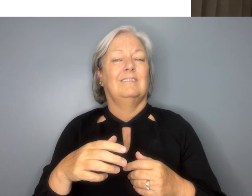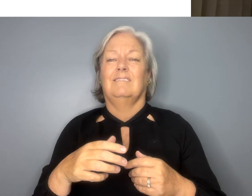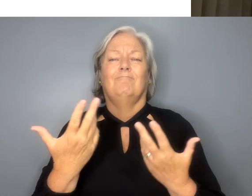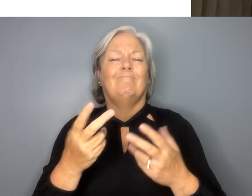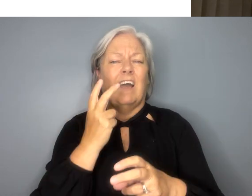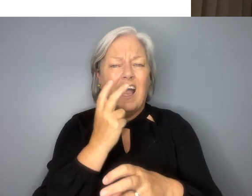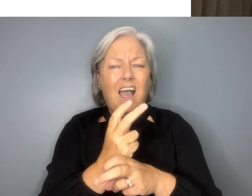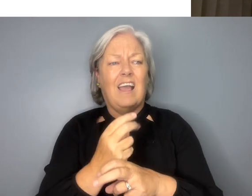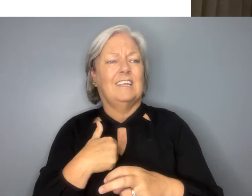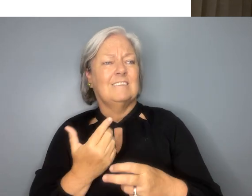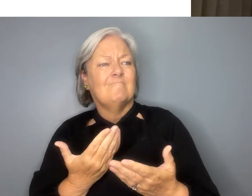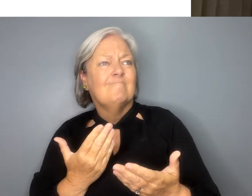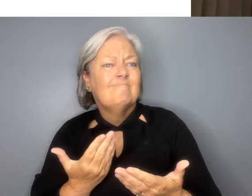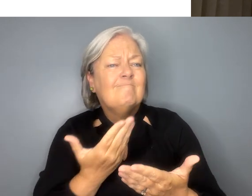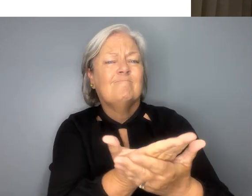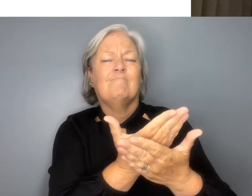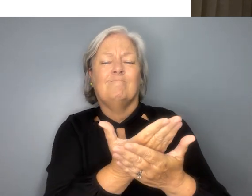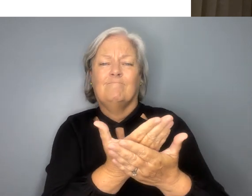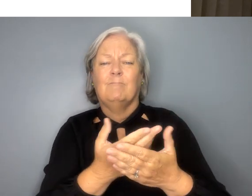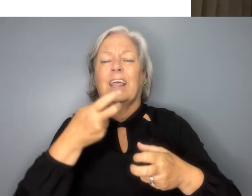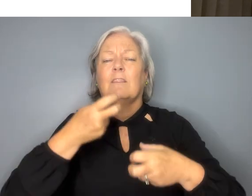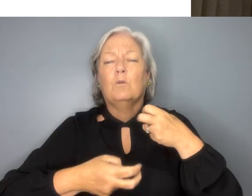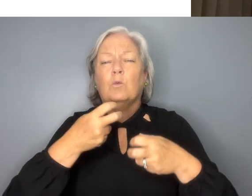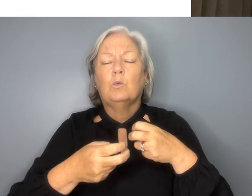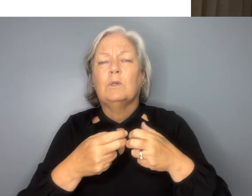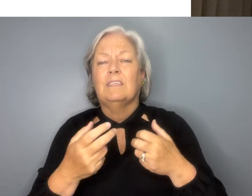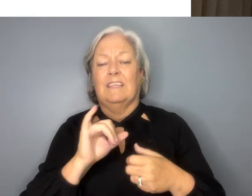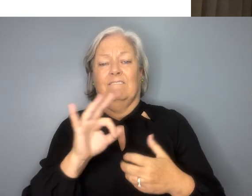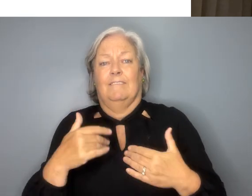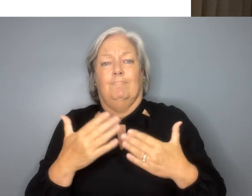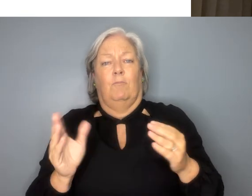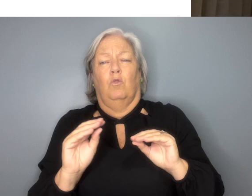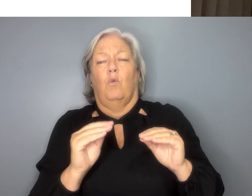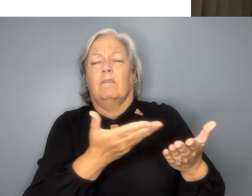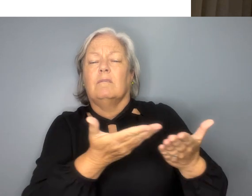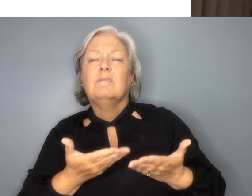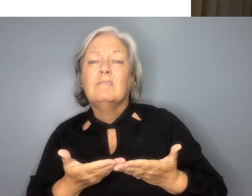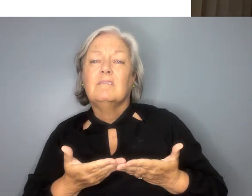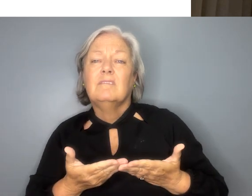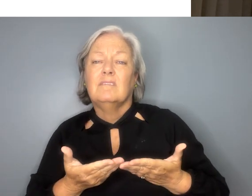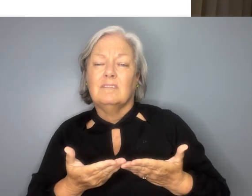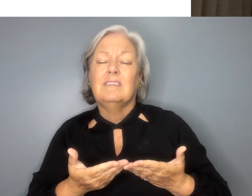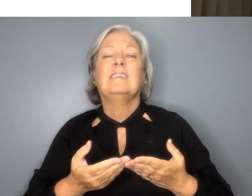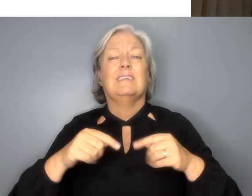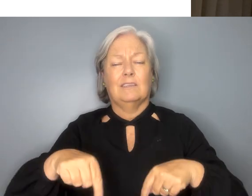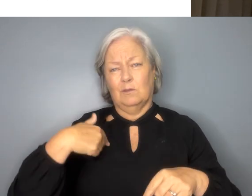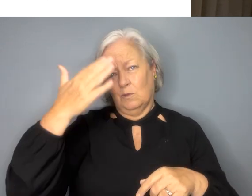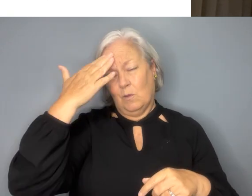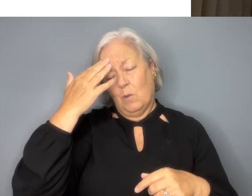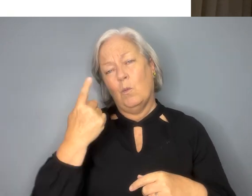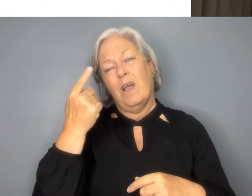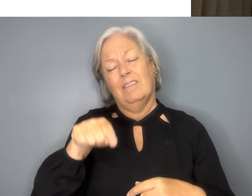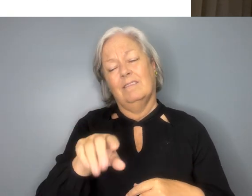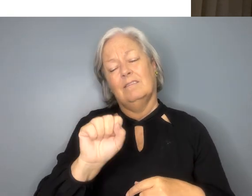committee to raise the issues. The committee has been active in terms of recognising the